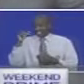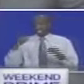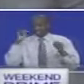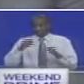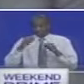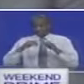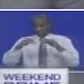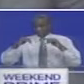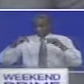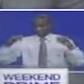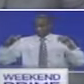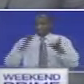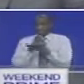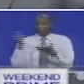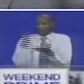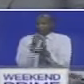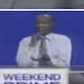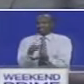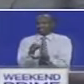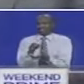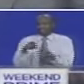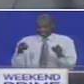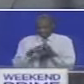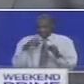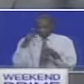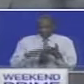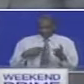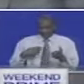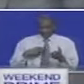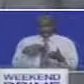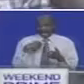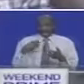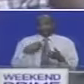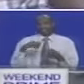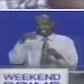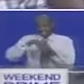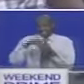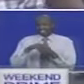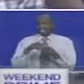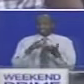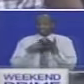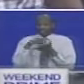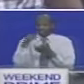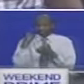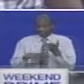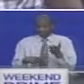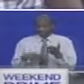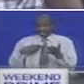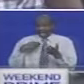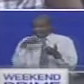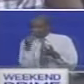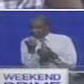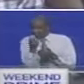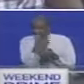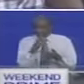party. Even though MPs present at the event were not allowed to delve into the debate, a few strong sentiments managed to sneak